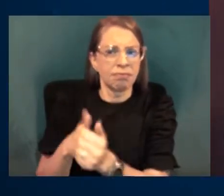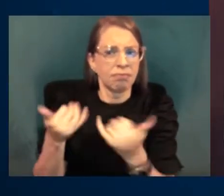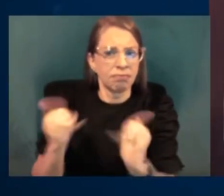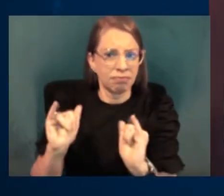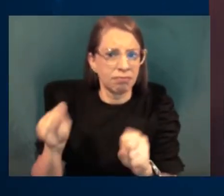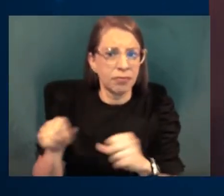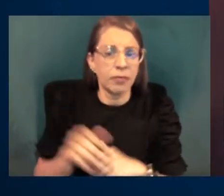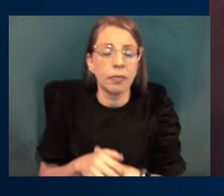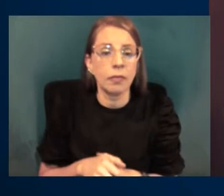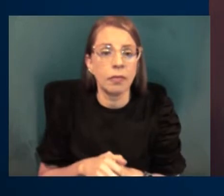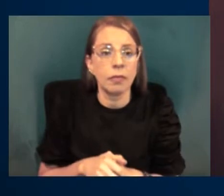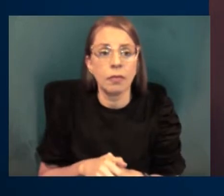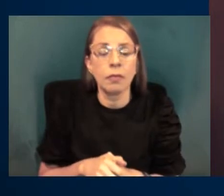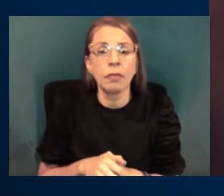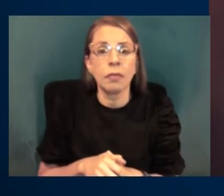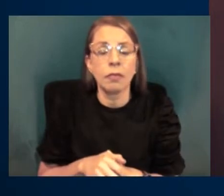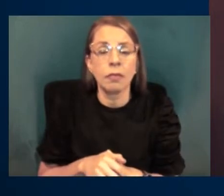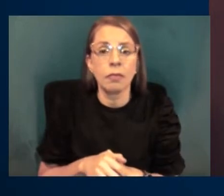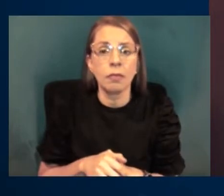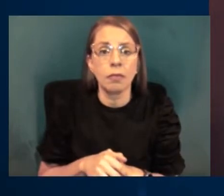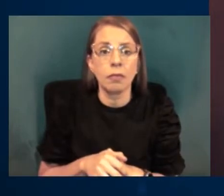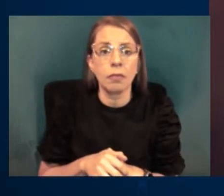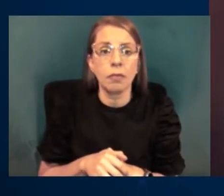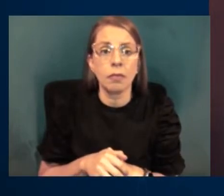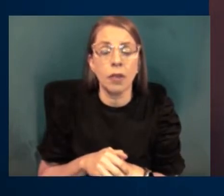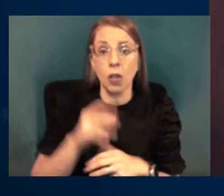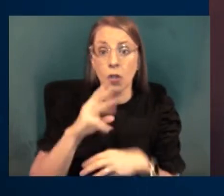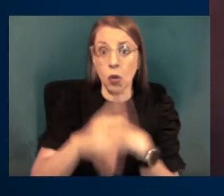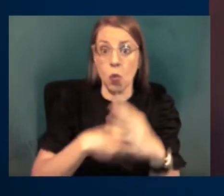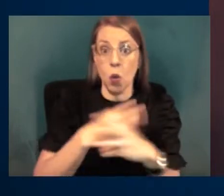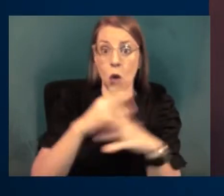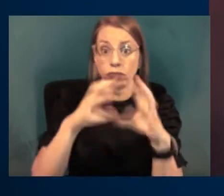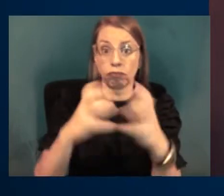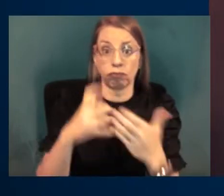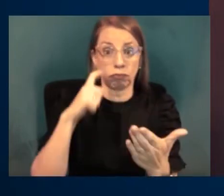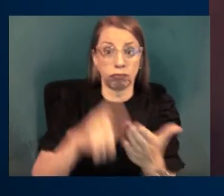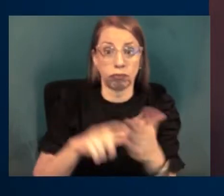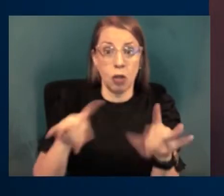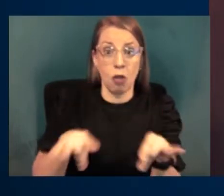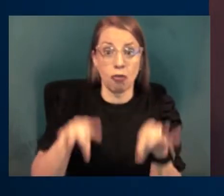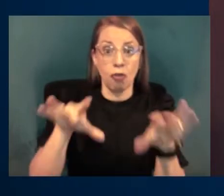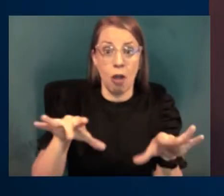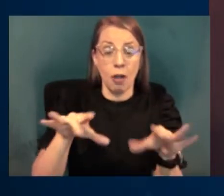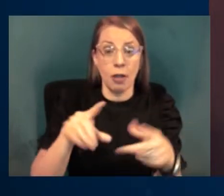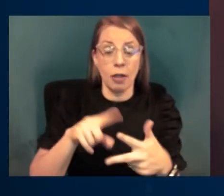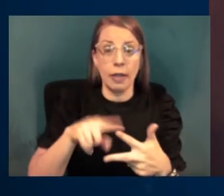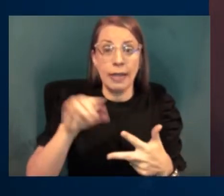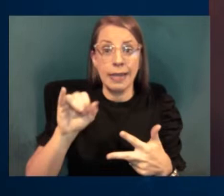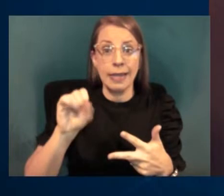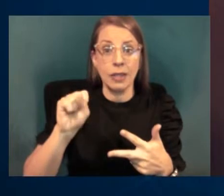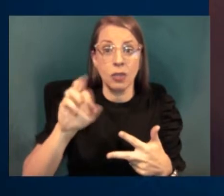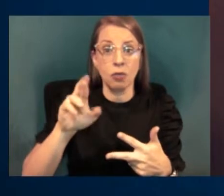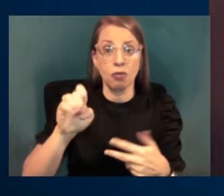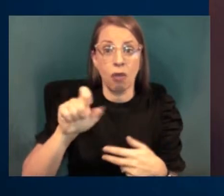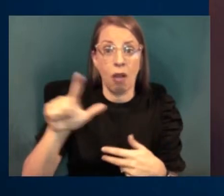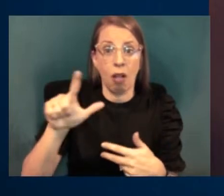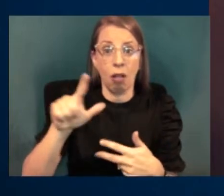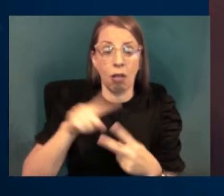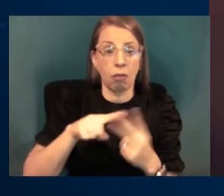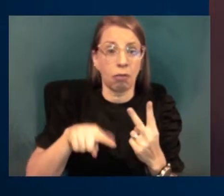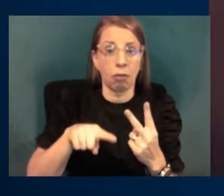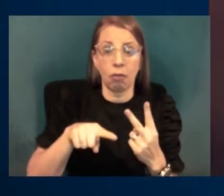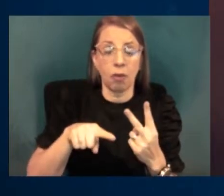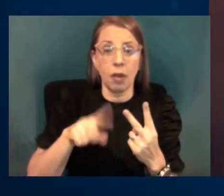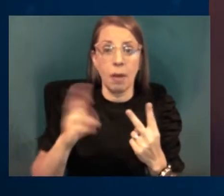too, is just to see, reflecting around the world, Australia, Israel, other countries are saying, we're going to start going back